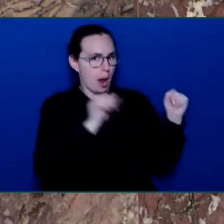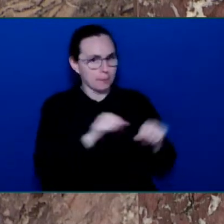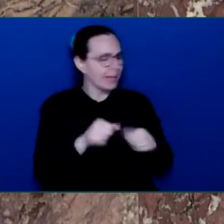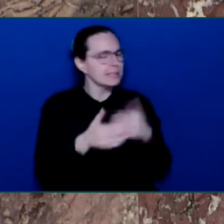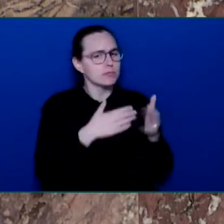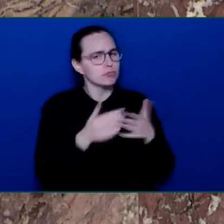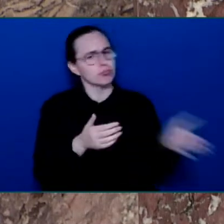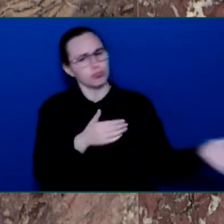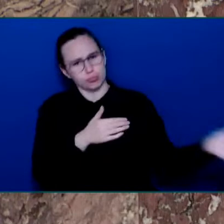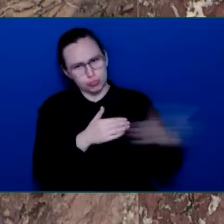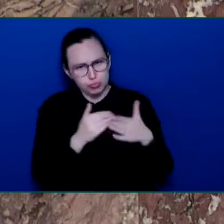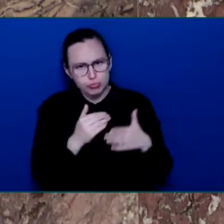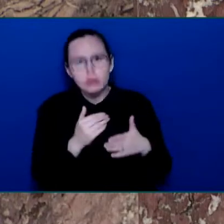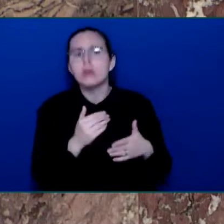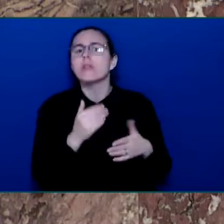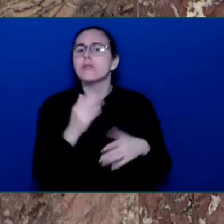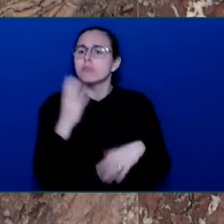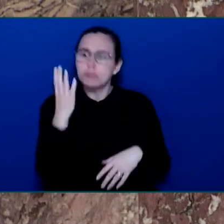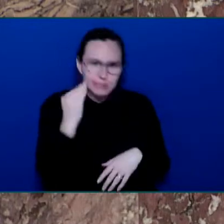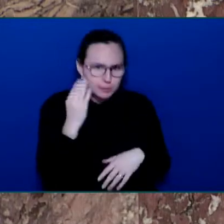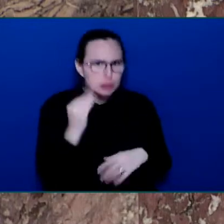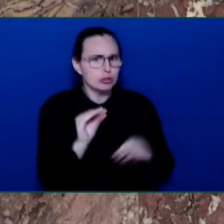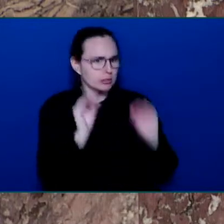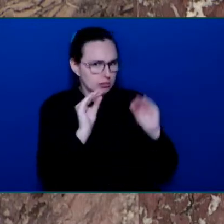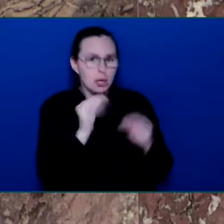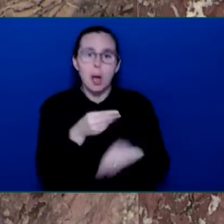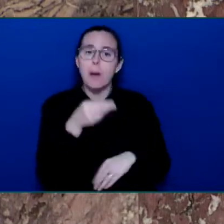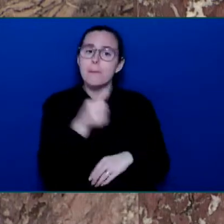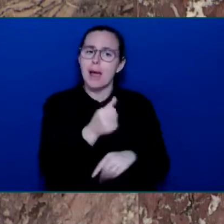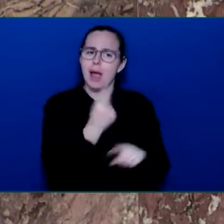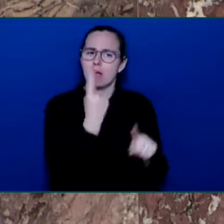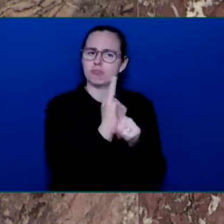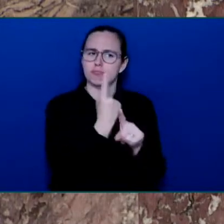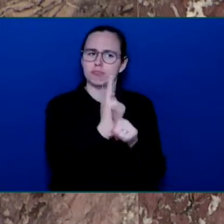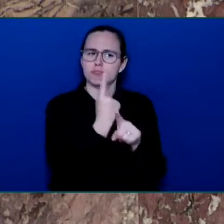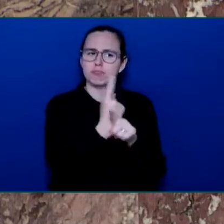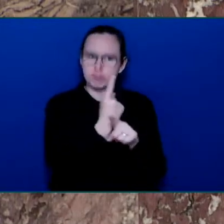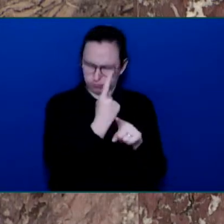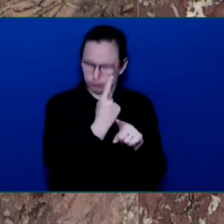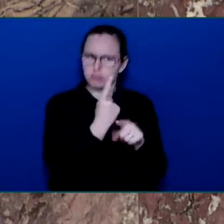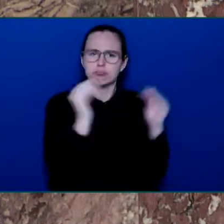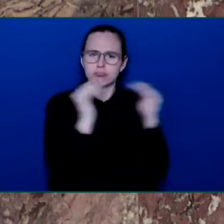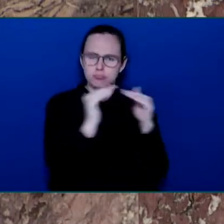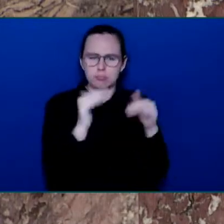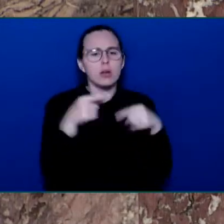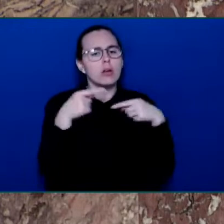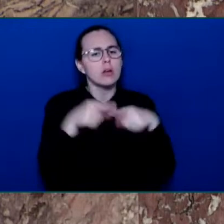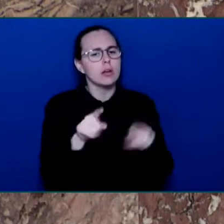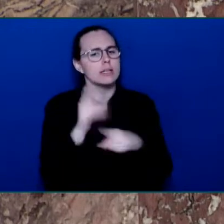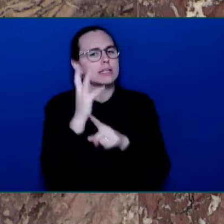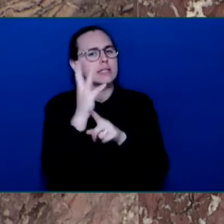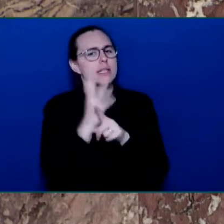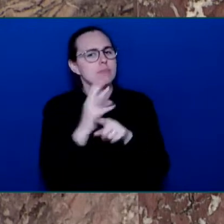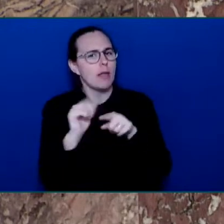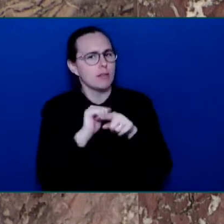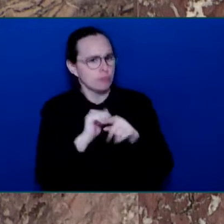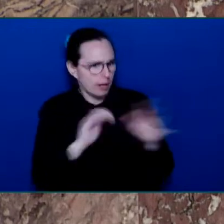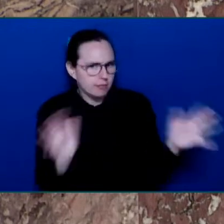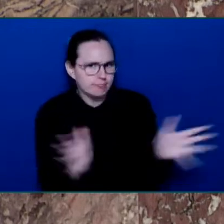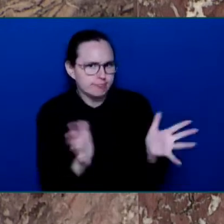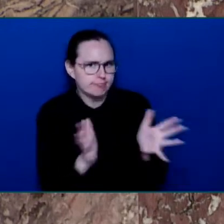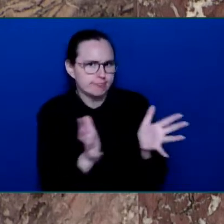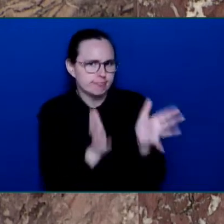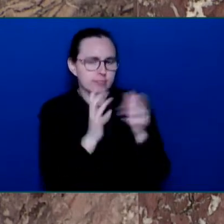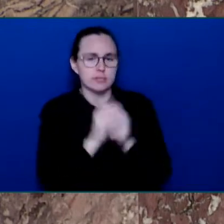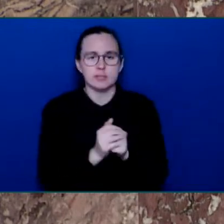6-month training period. This period serves as a launching pad, allowing PAFN to collaborate with